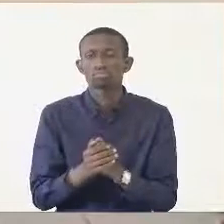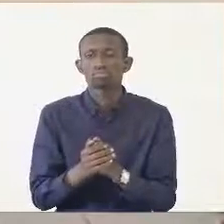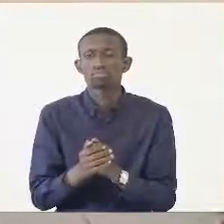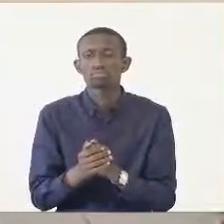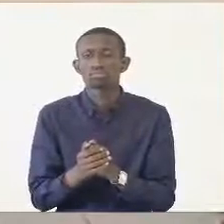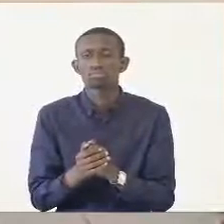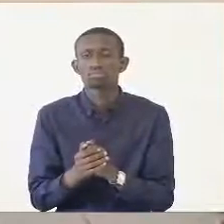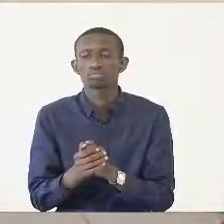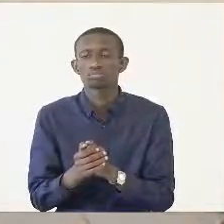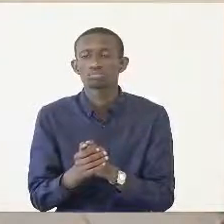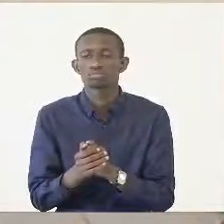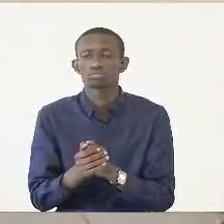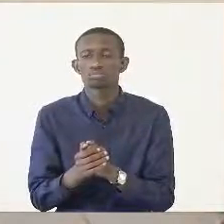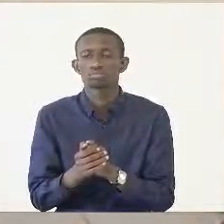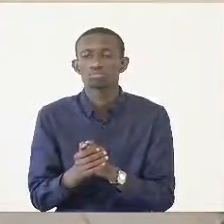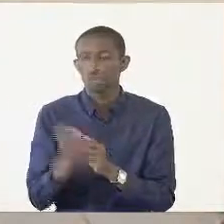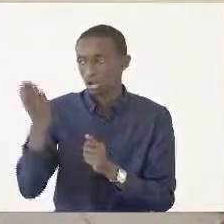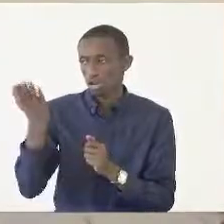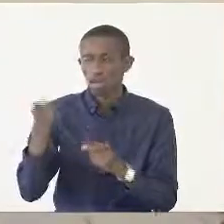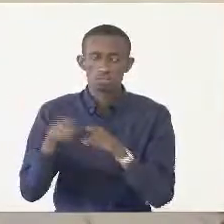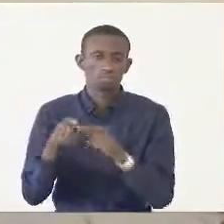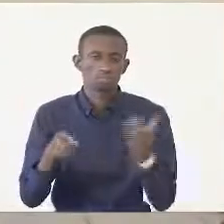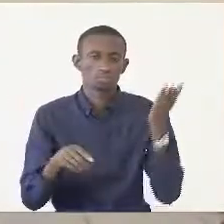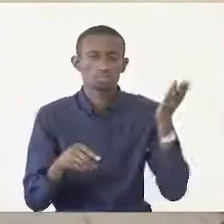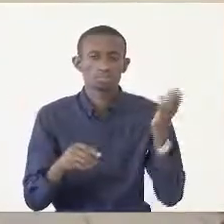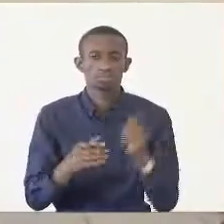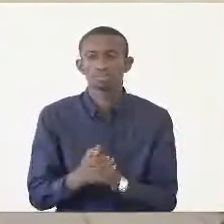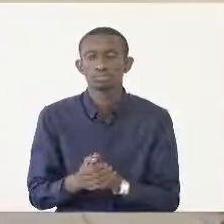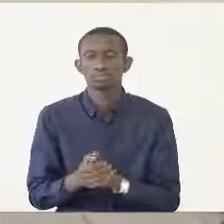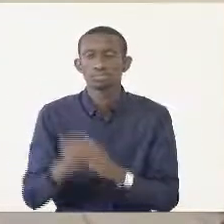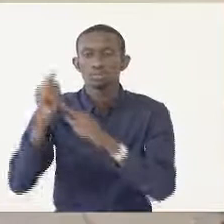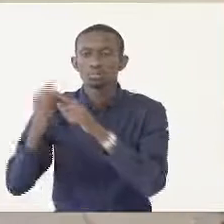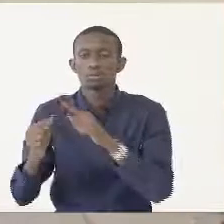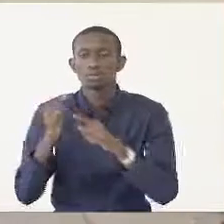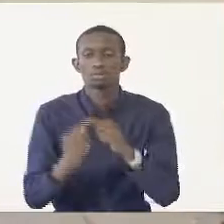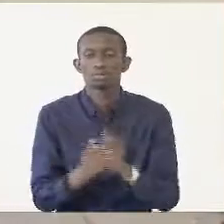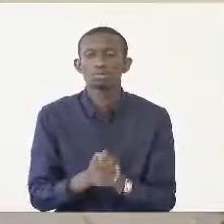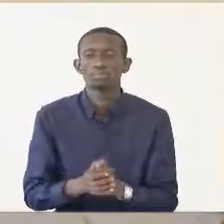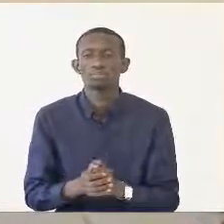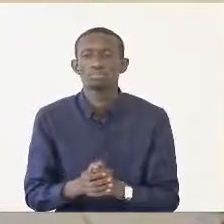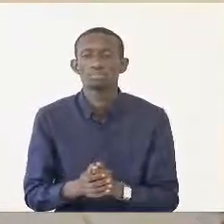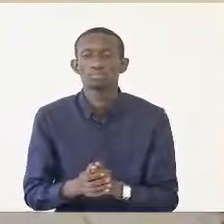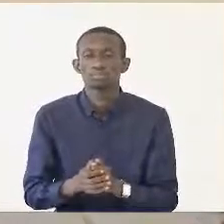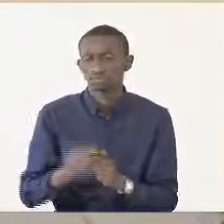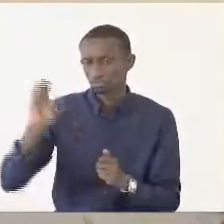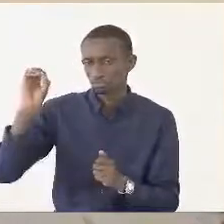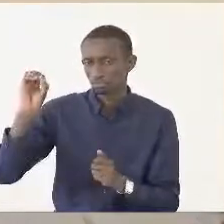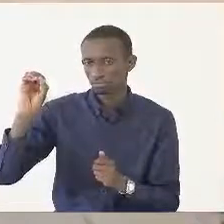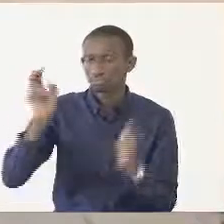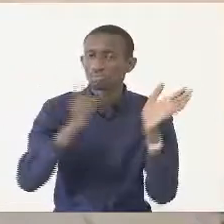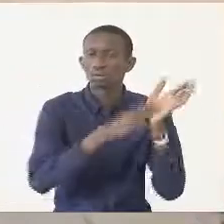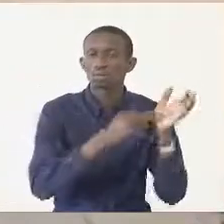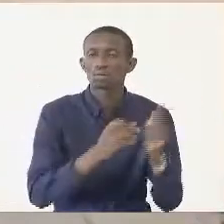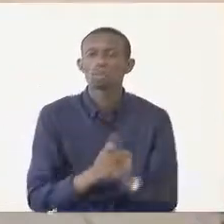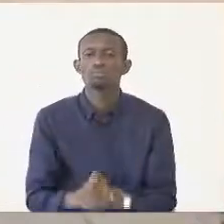have, we remain, after the substitution we find that is 0 equals to, here we